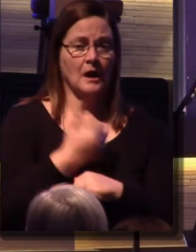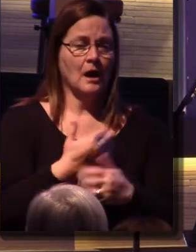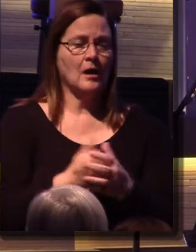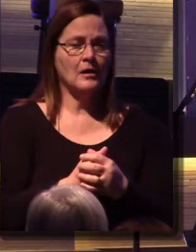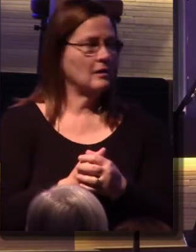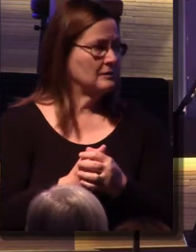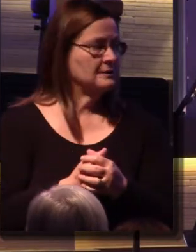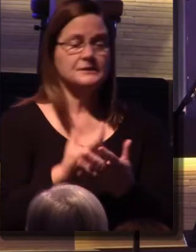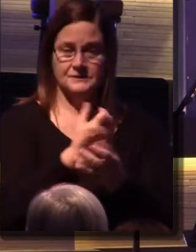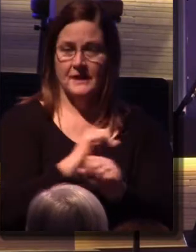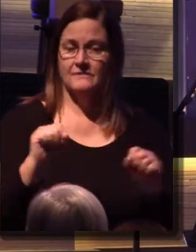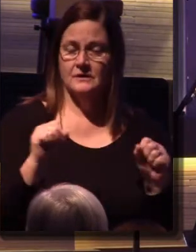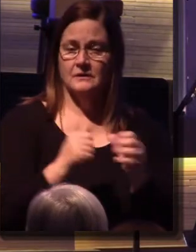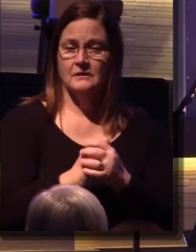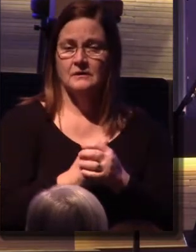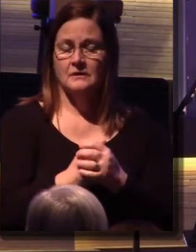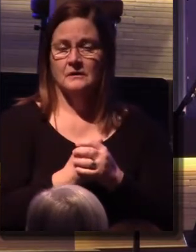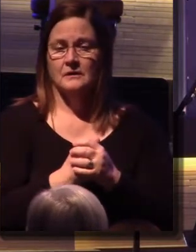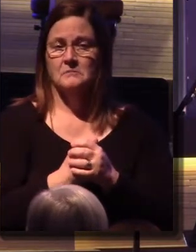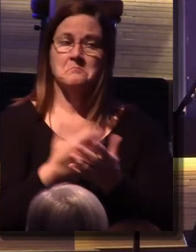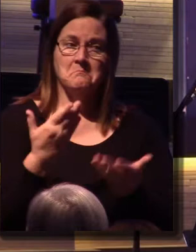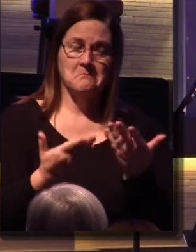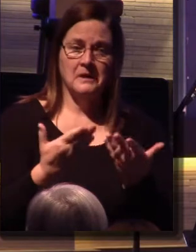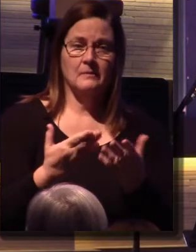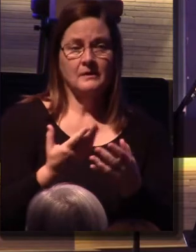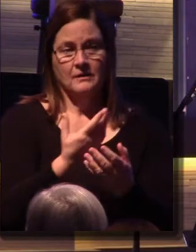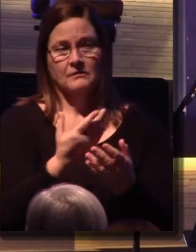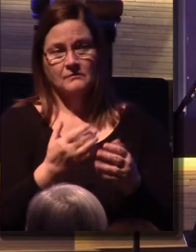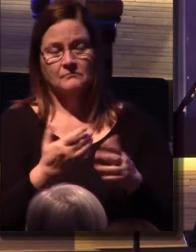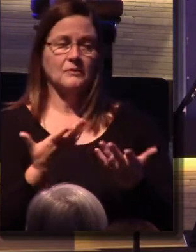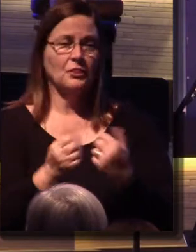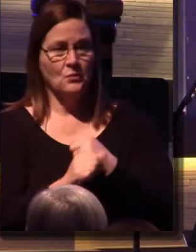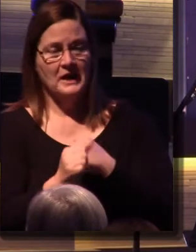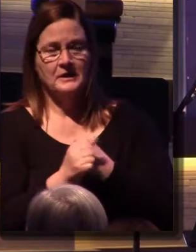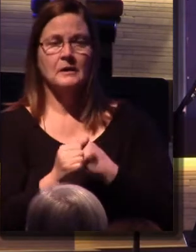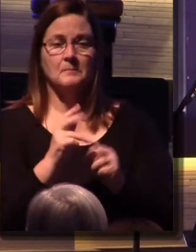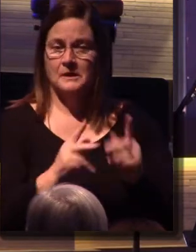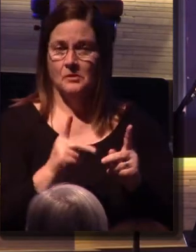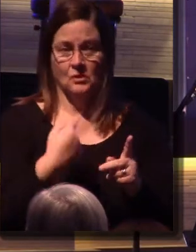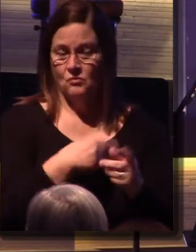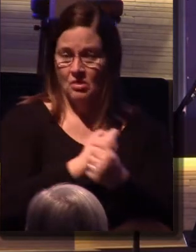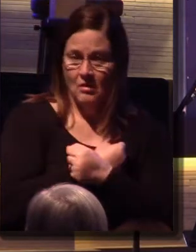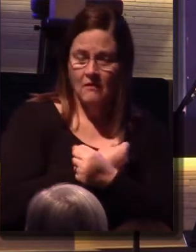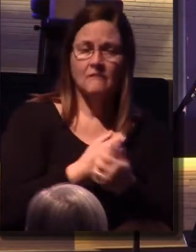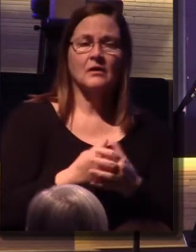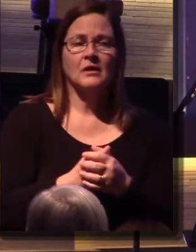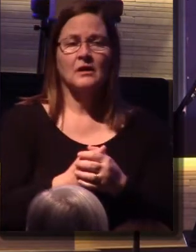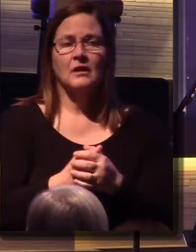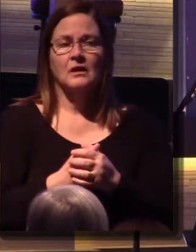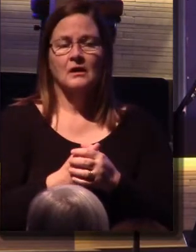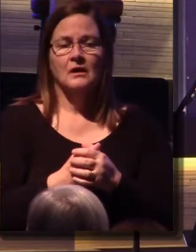only of ourselves personally, but perhaps of our family, of somebody we know, somebody we love, somebody close to us. We are constantly